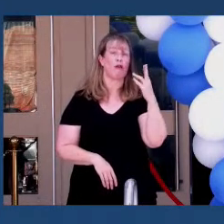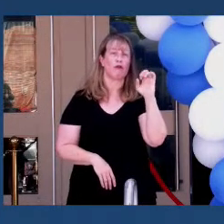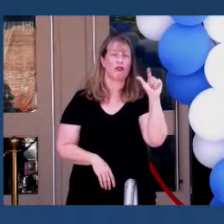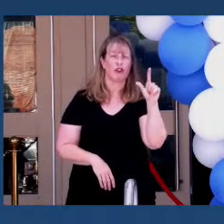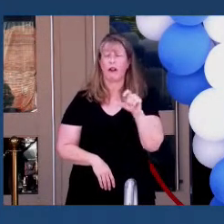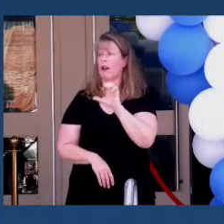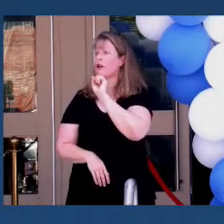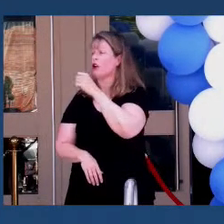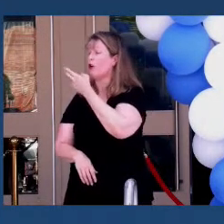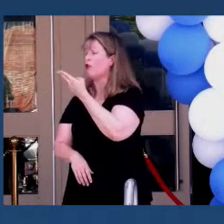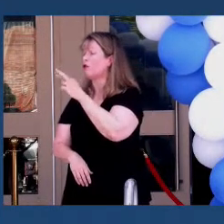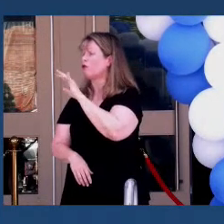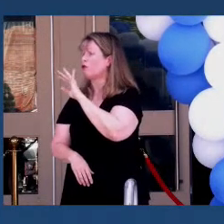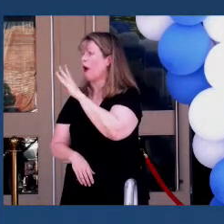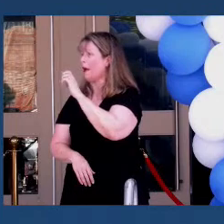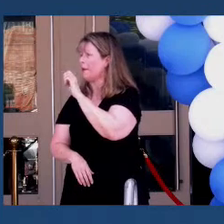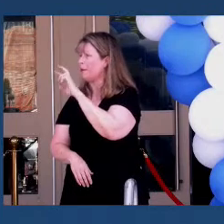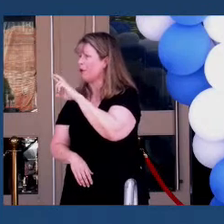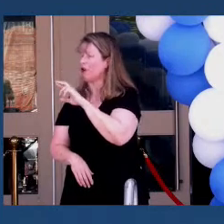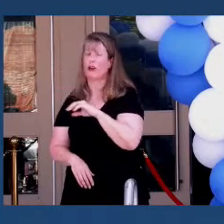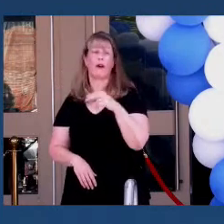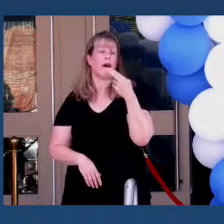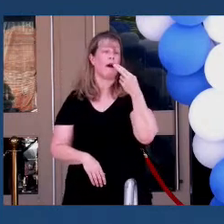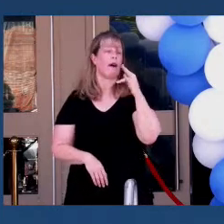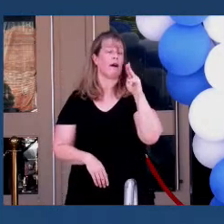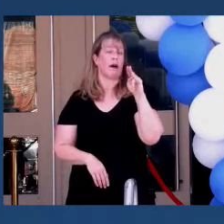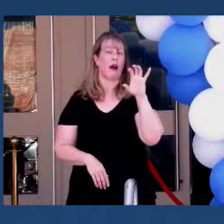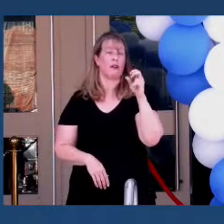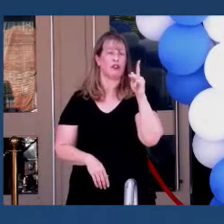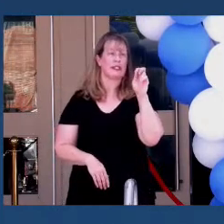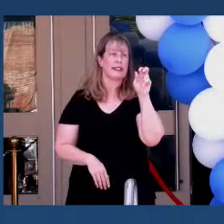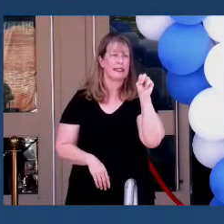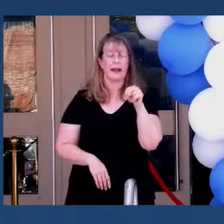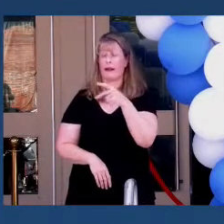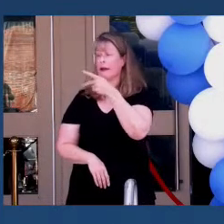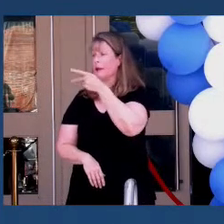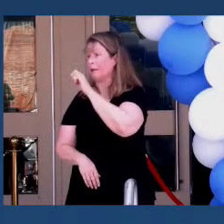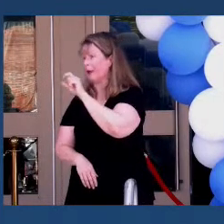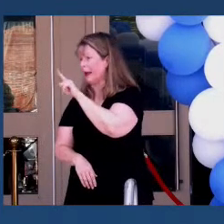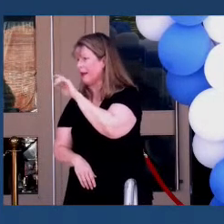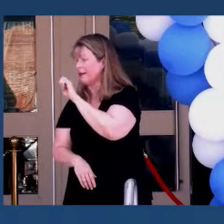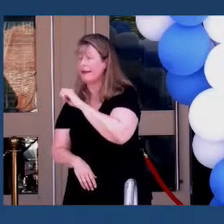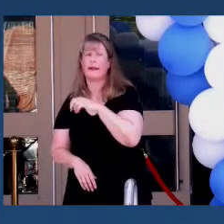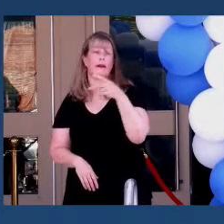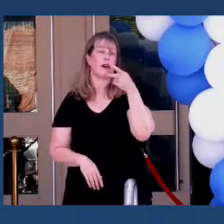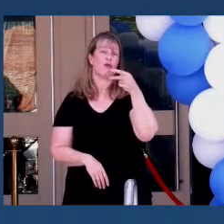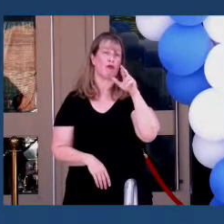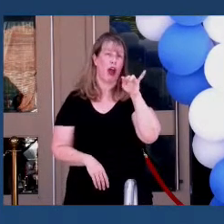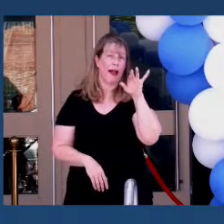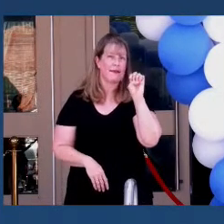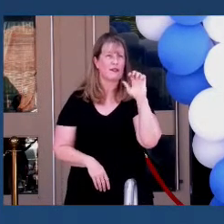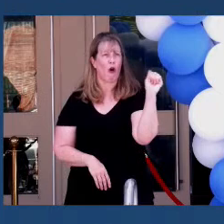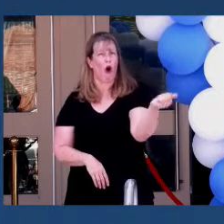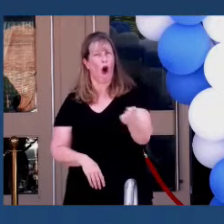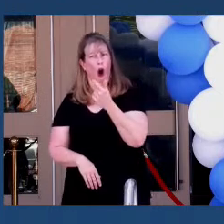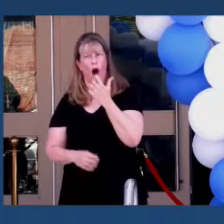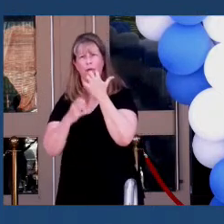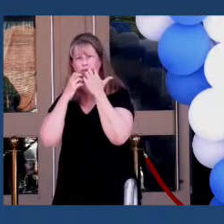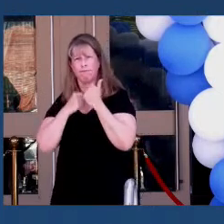Miss Hutchison, Mr. Peel, and Miss Price that invested in us as young people here on the East